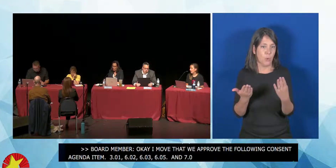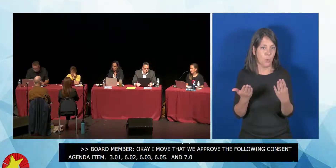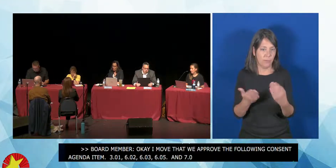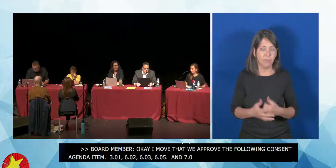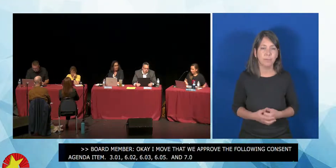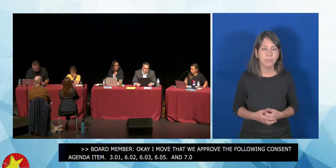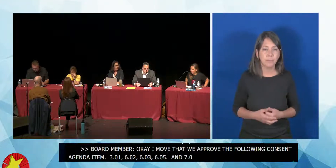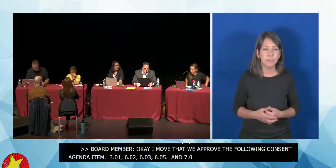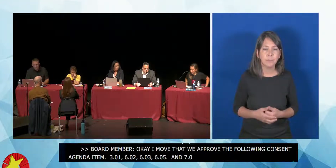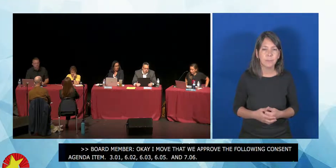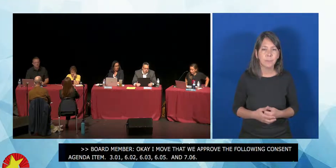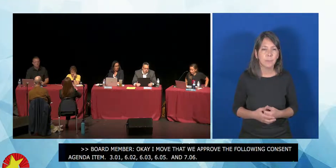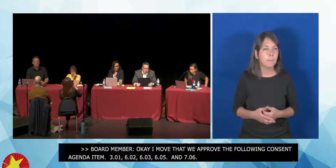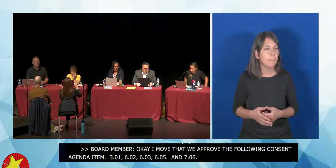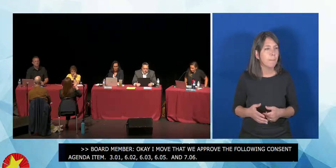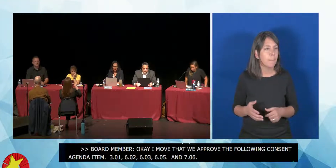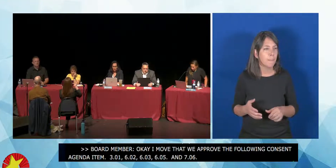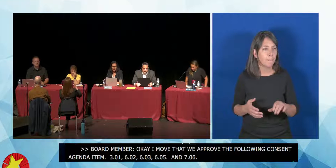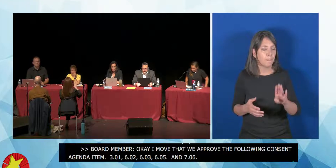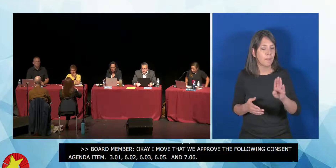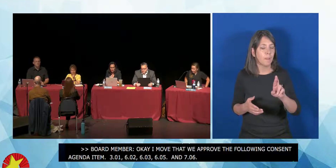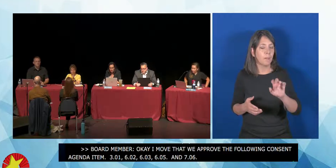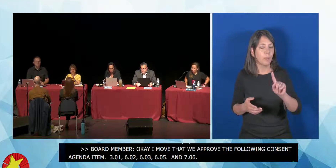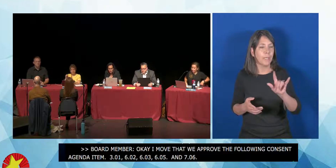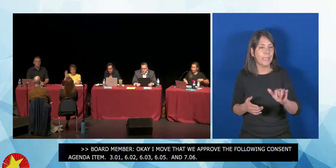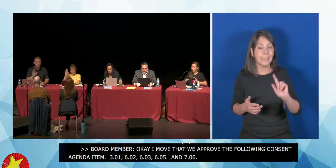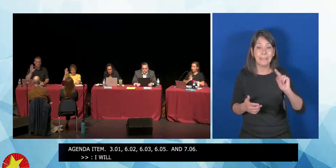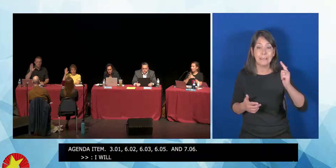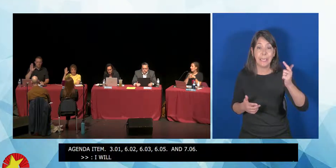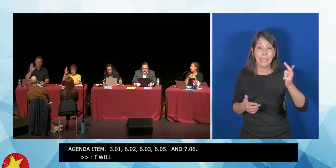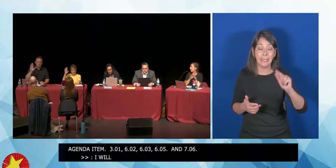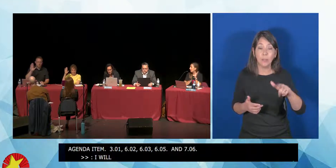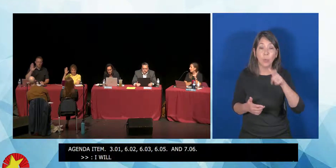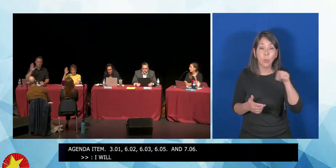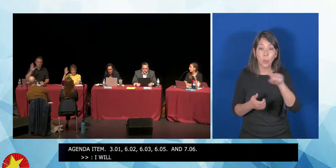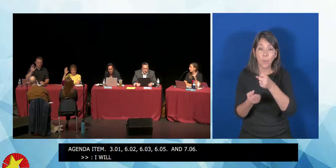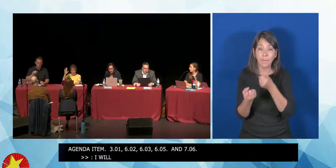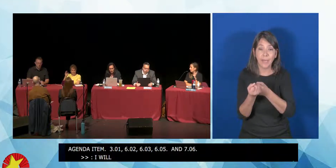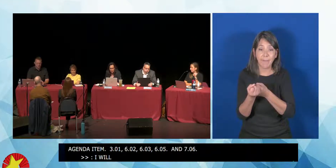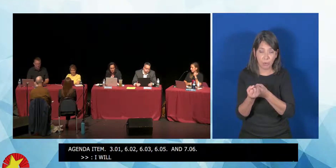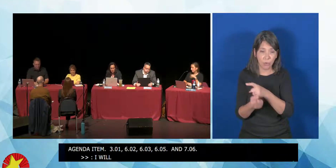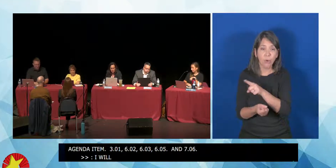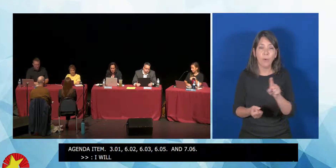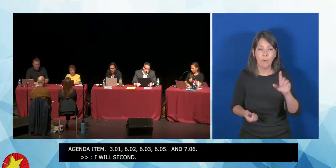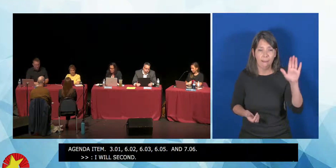I'll second. Okay. All in favor? Aye. Aye.